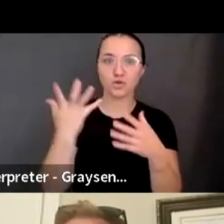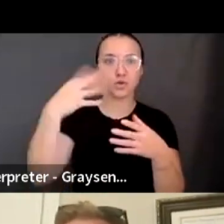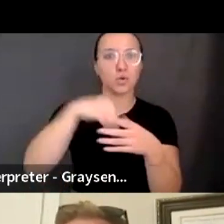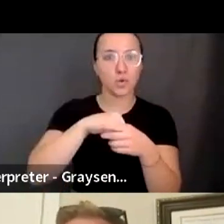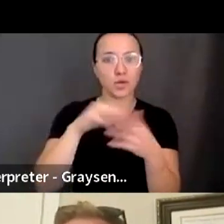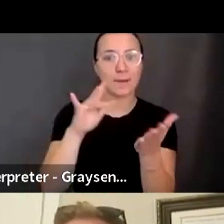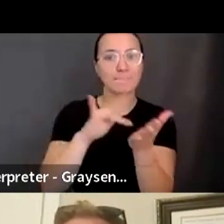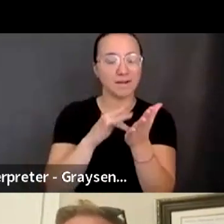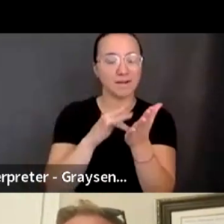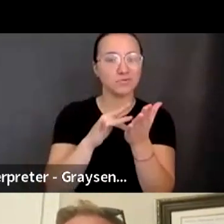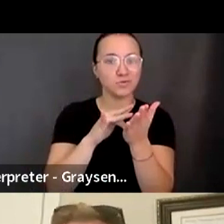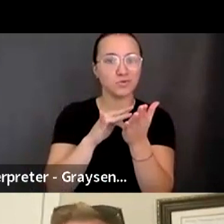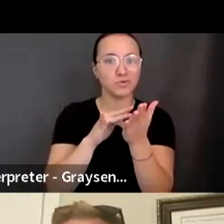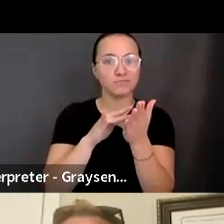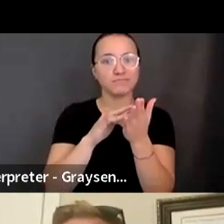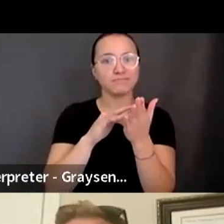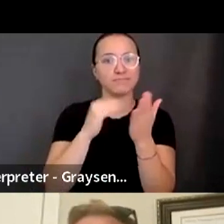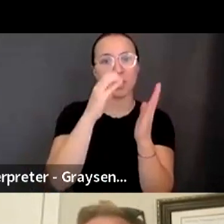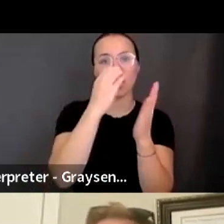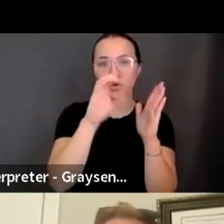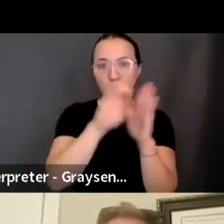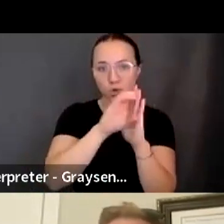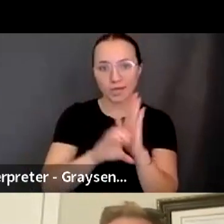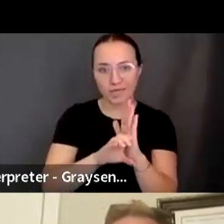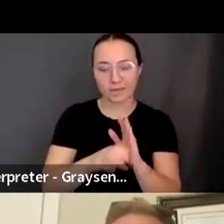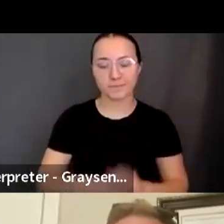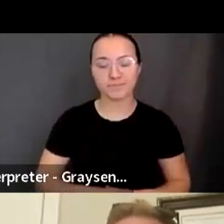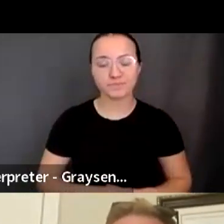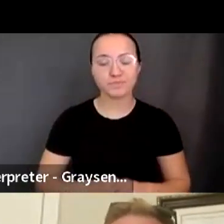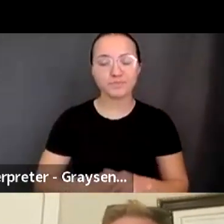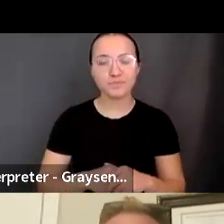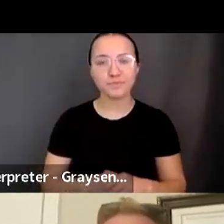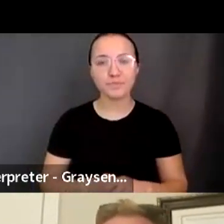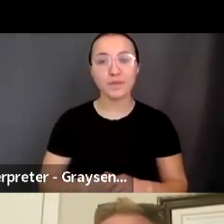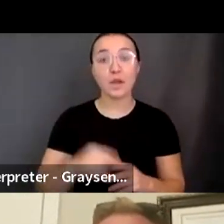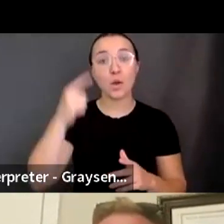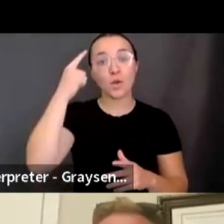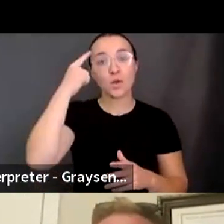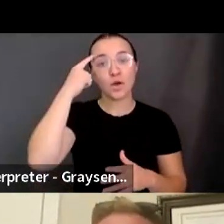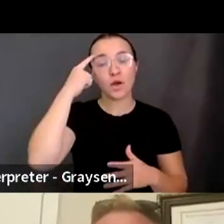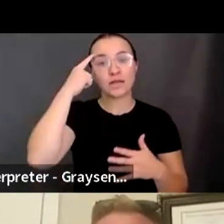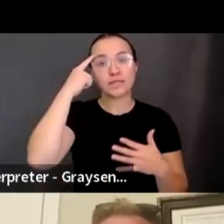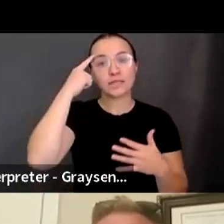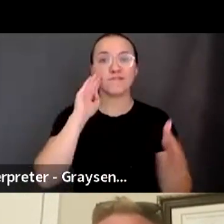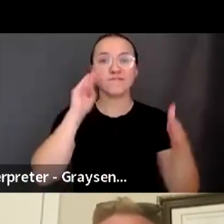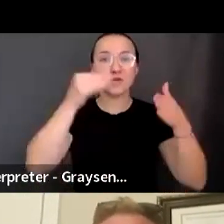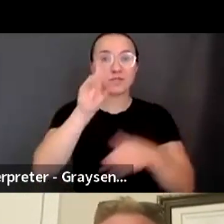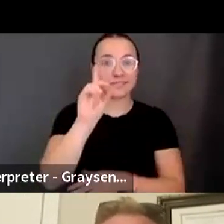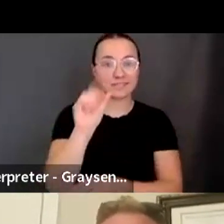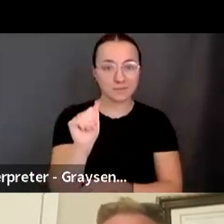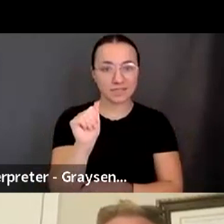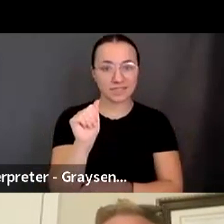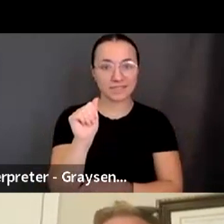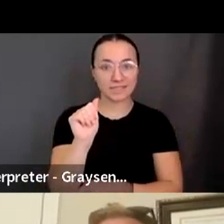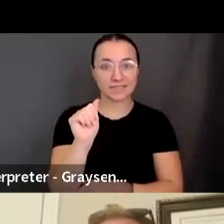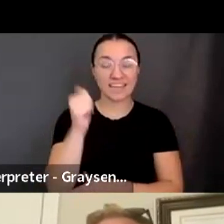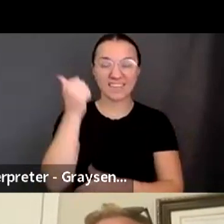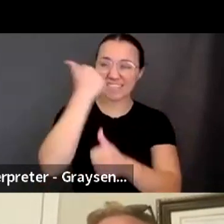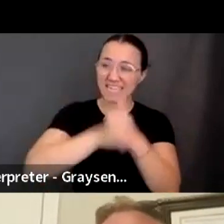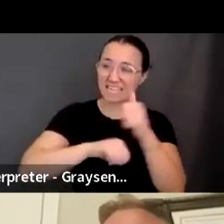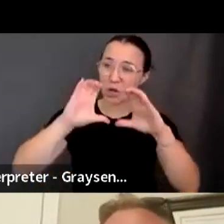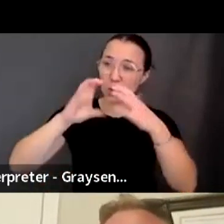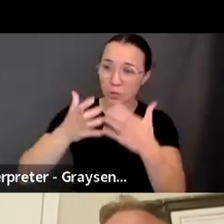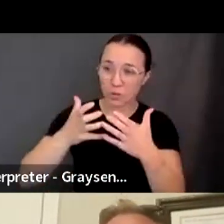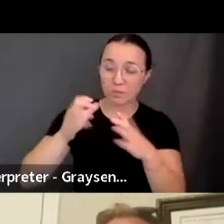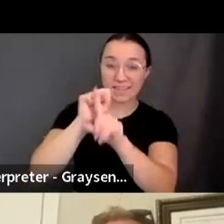medical school curricula, where the thought is like, and they're focused on disability. Like, look, if there's any group in this society that